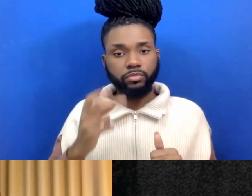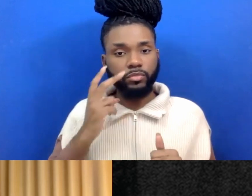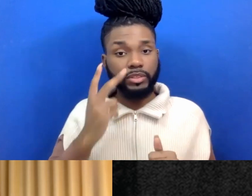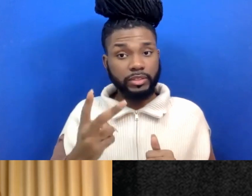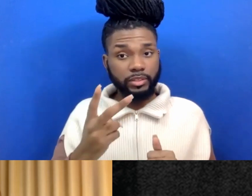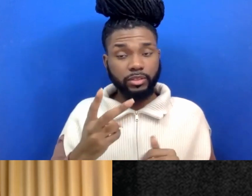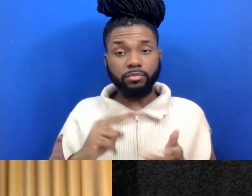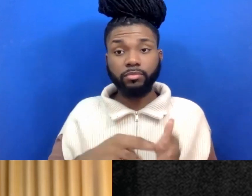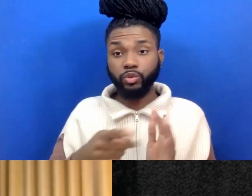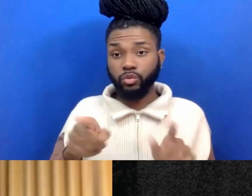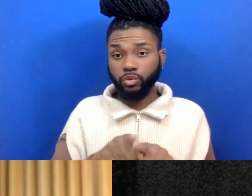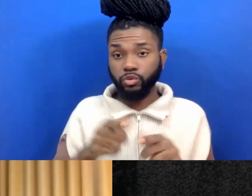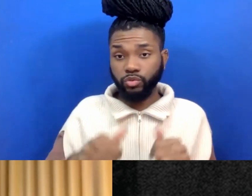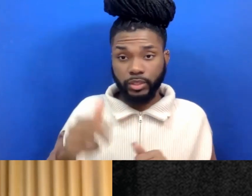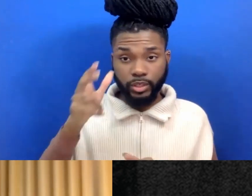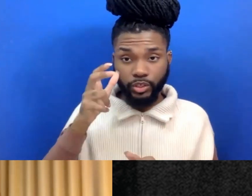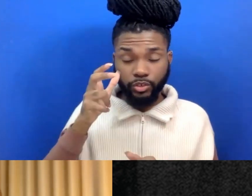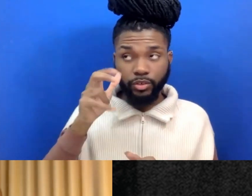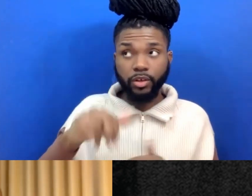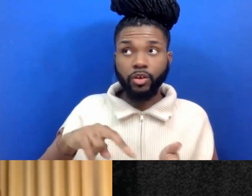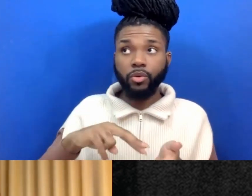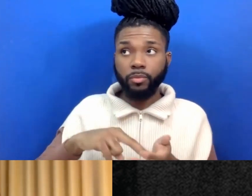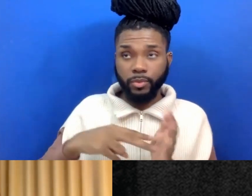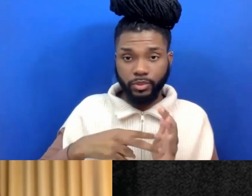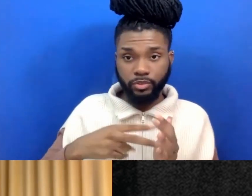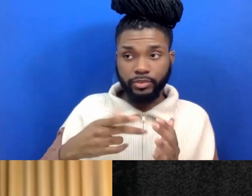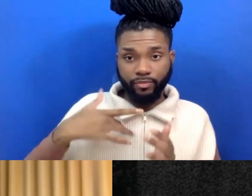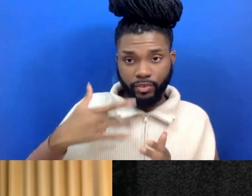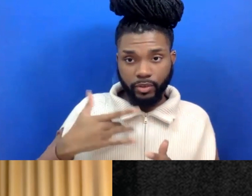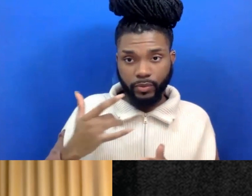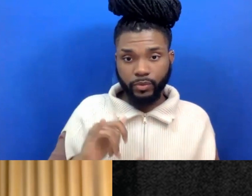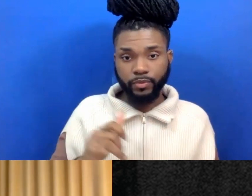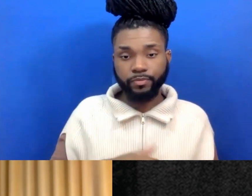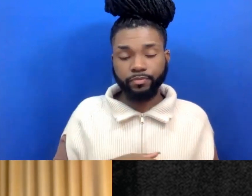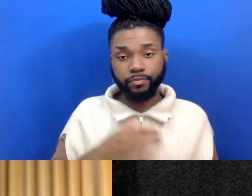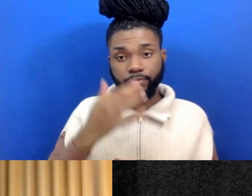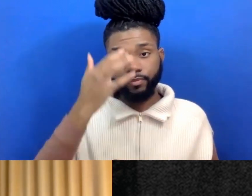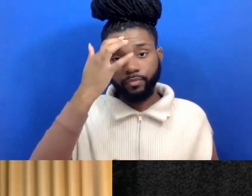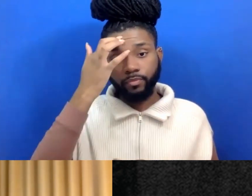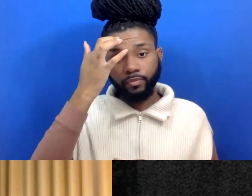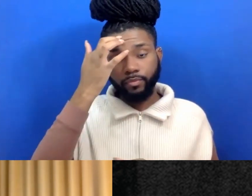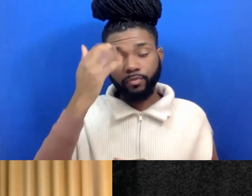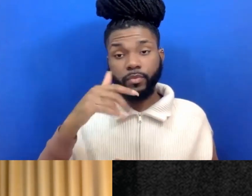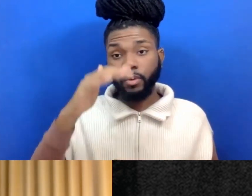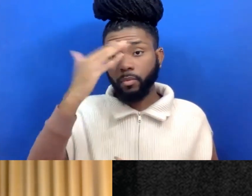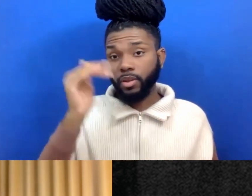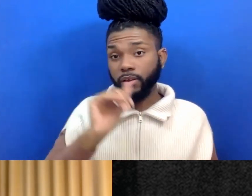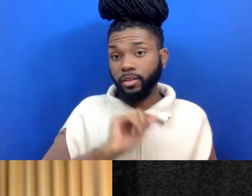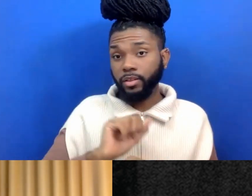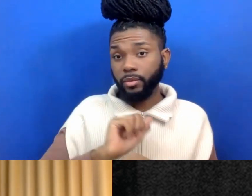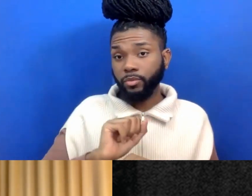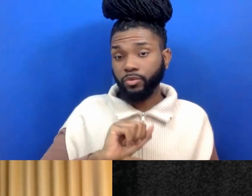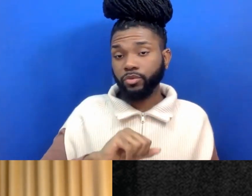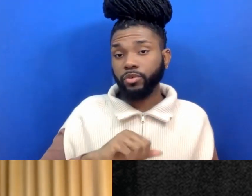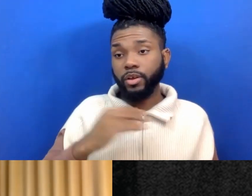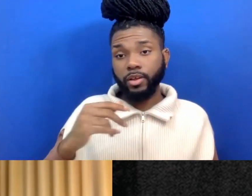means try to hear, which also means feel. Black labor and the labor of Black artists, struggle